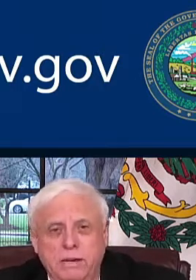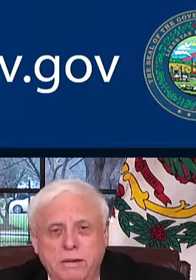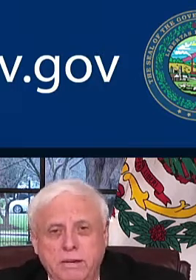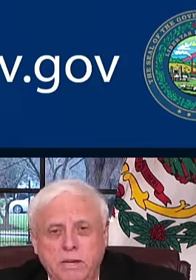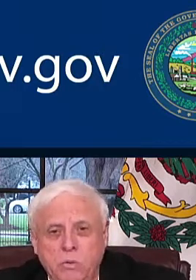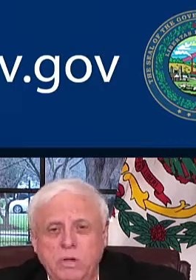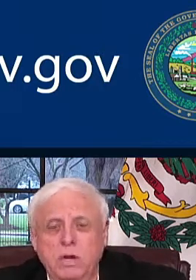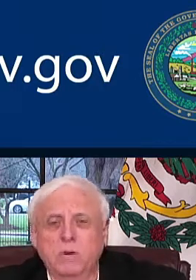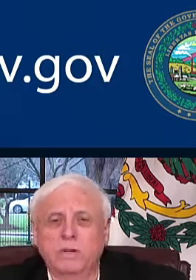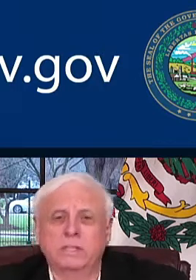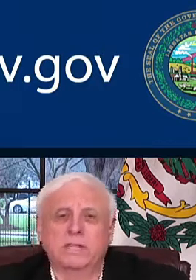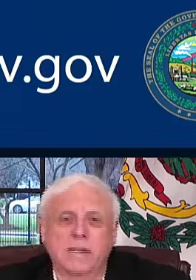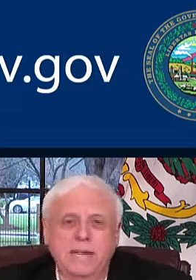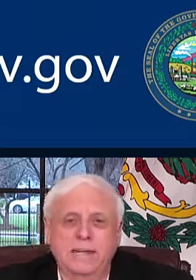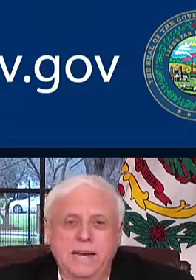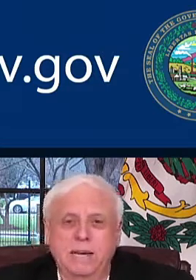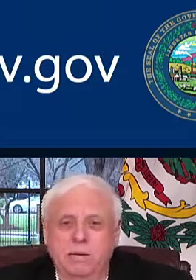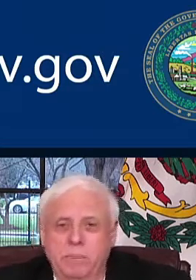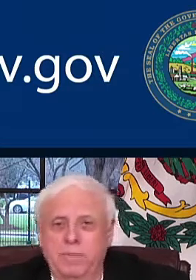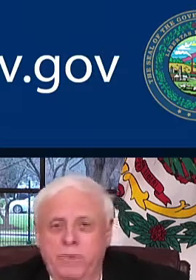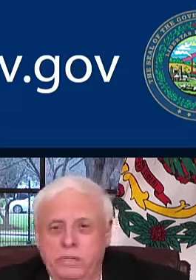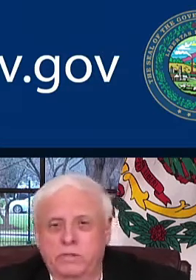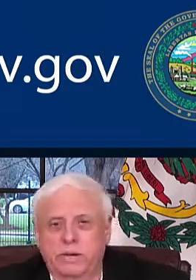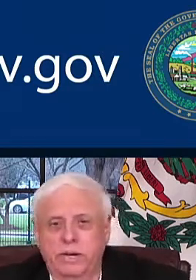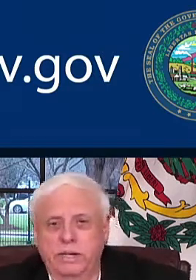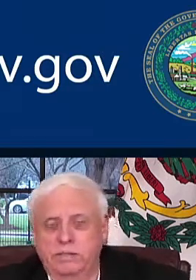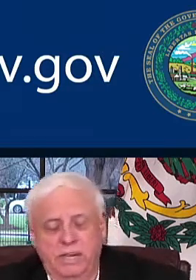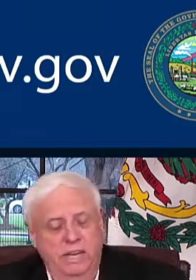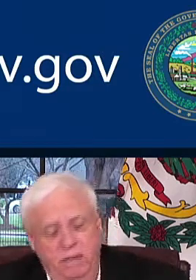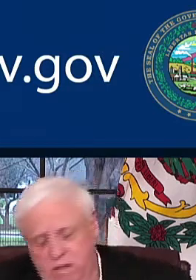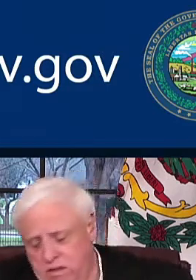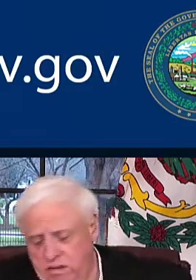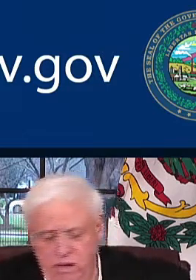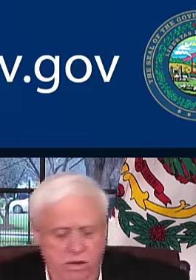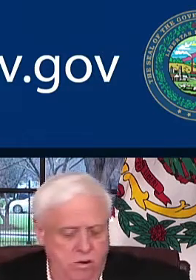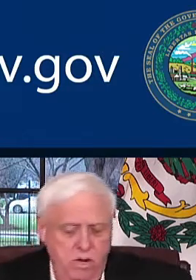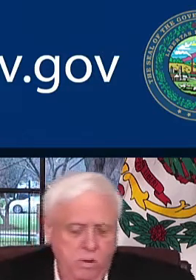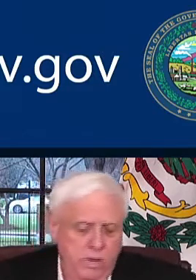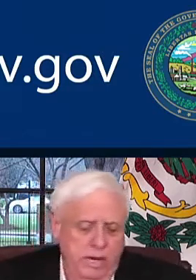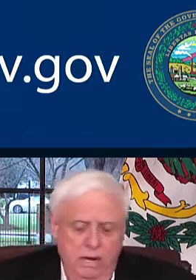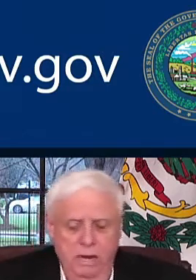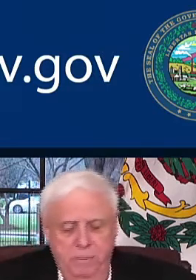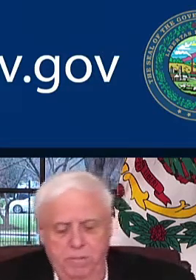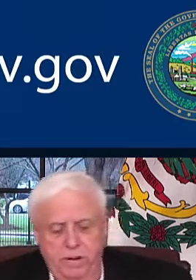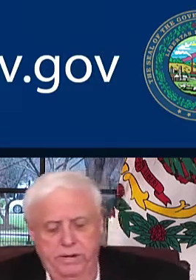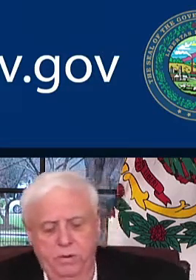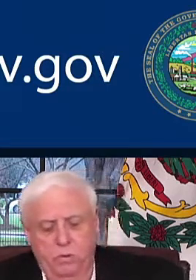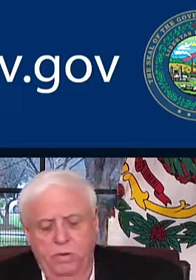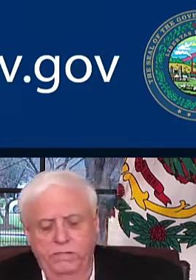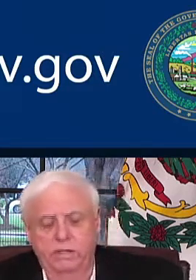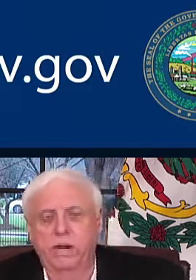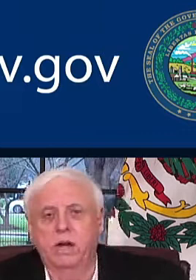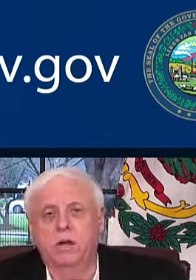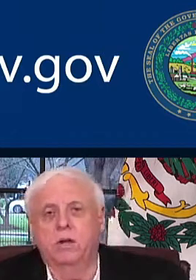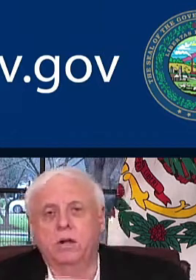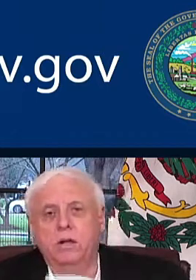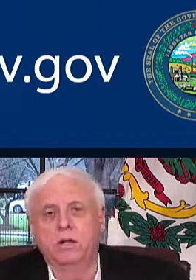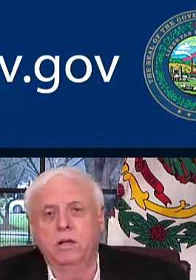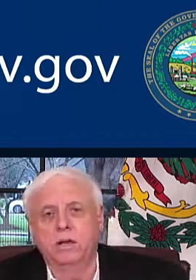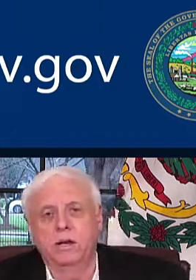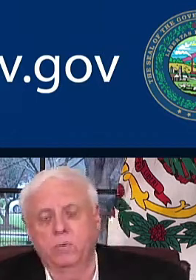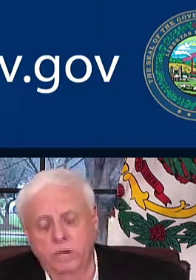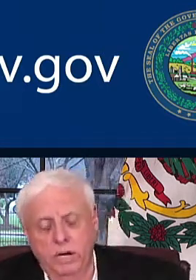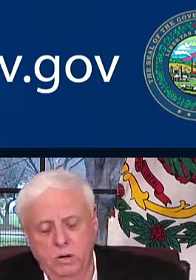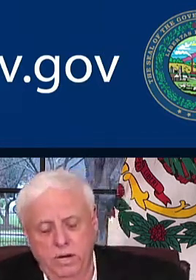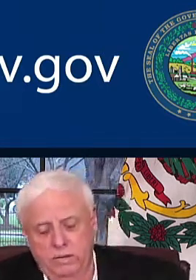trying. We're not going to just lay down and be frustrated and say, oh, you know, we got a lot of people out there that won't listen at all.